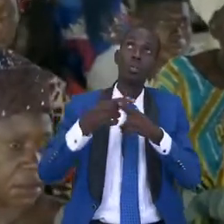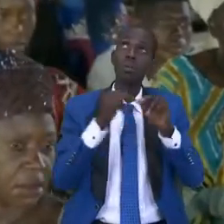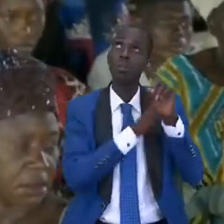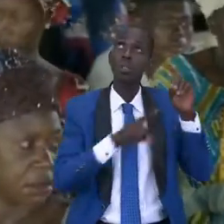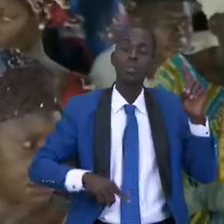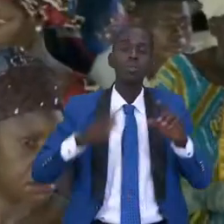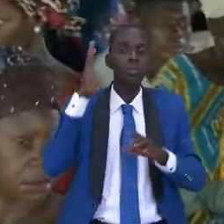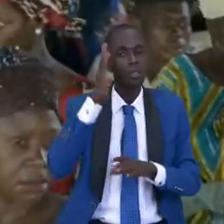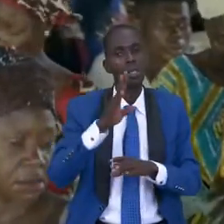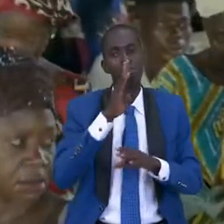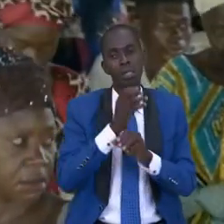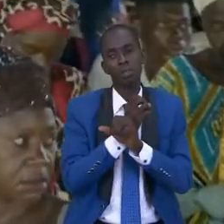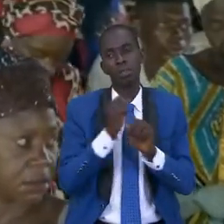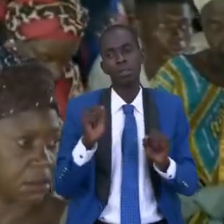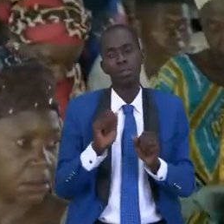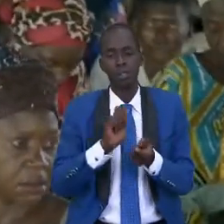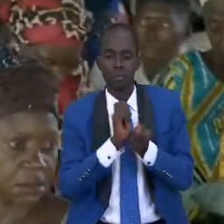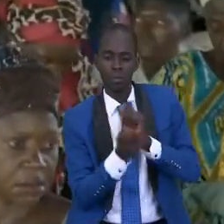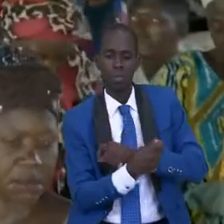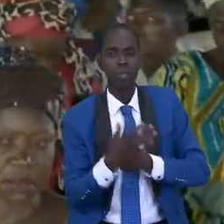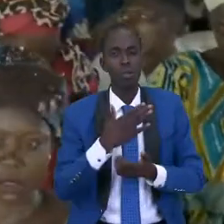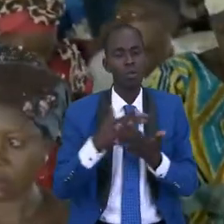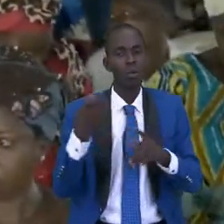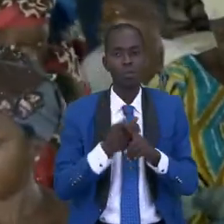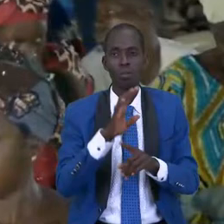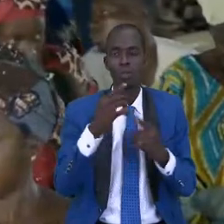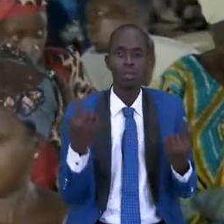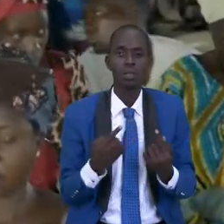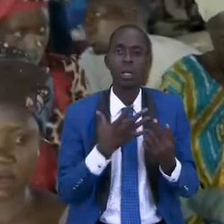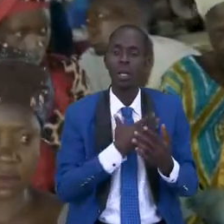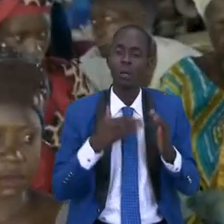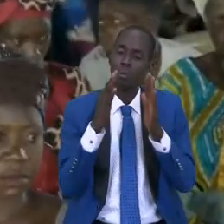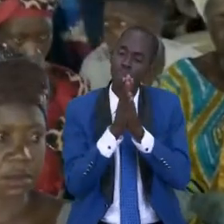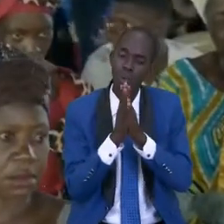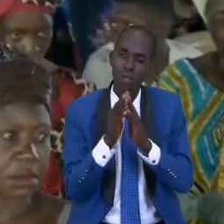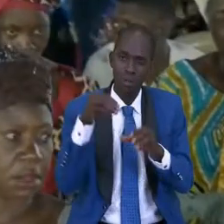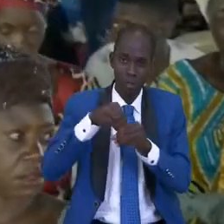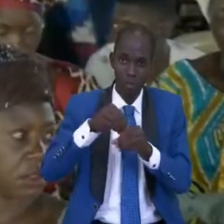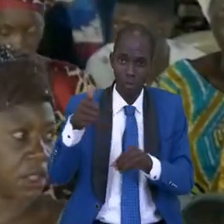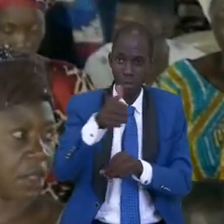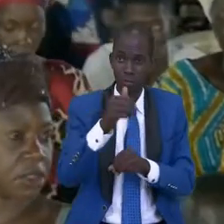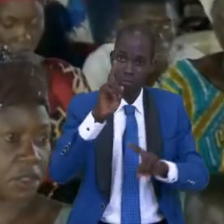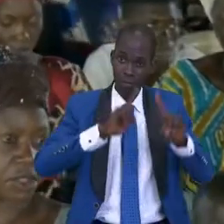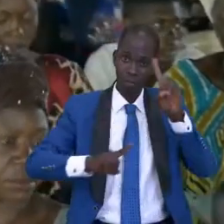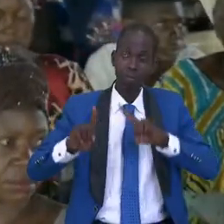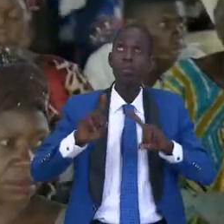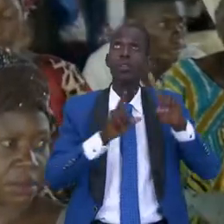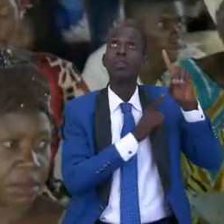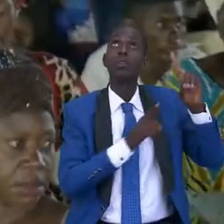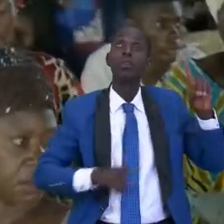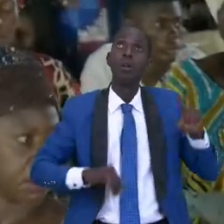be saved. Turn away from that sin. Say, Lord, I am sorry. Say, Lord,